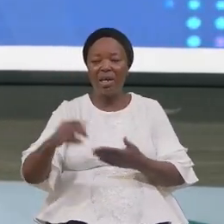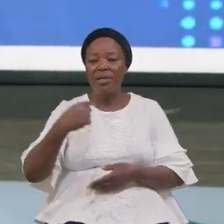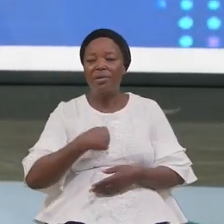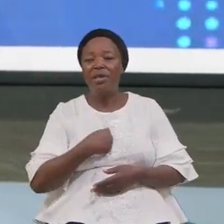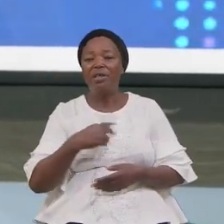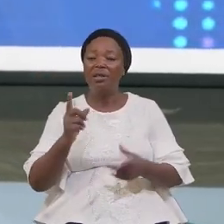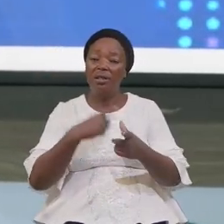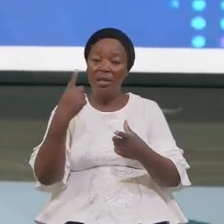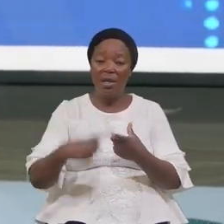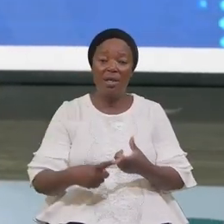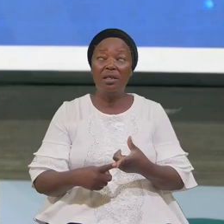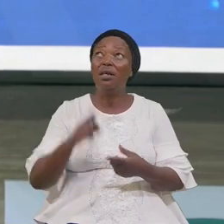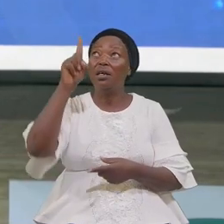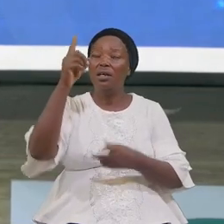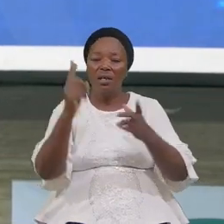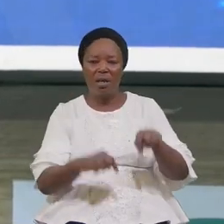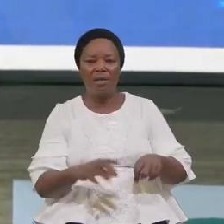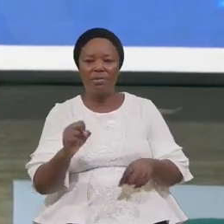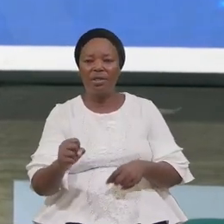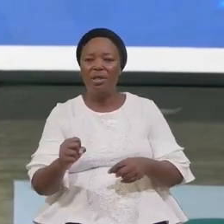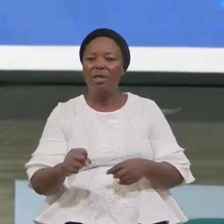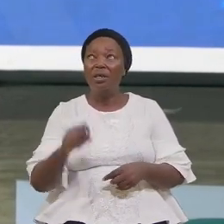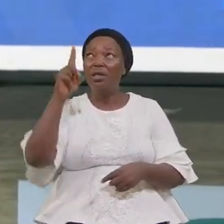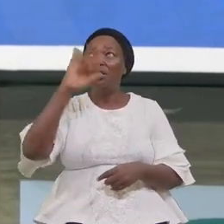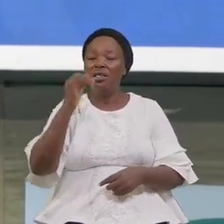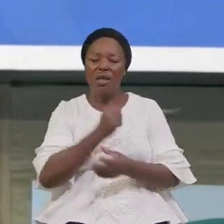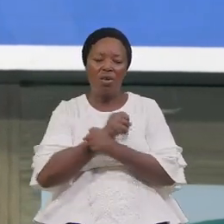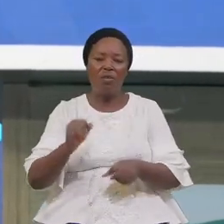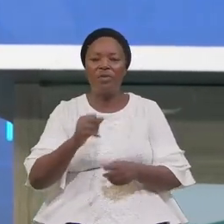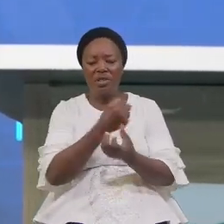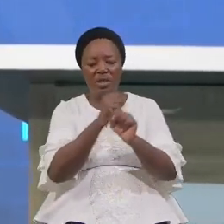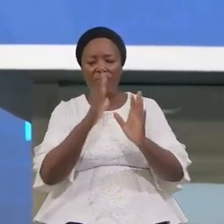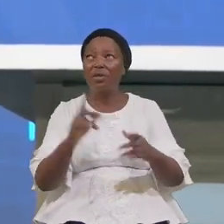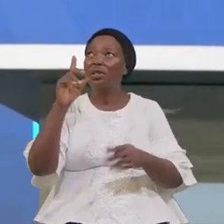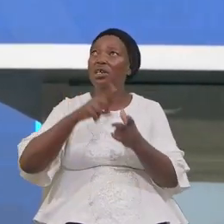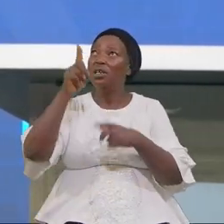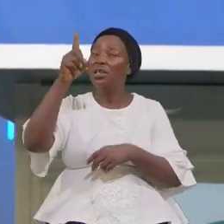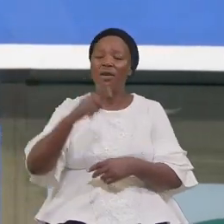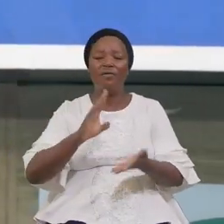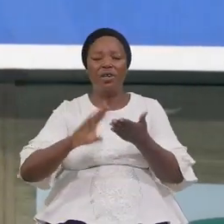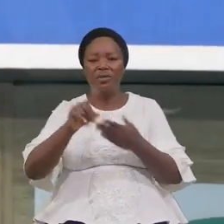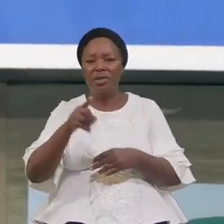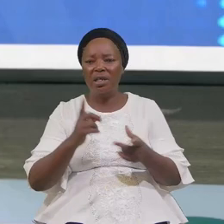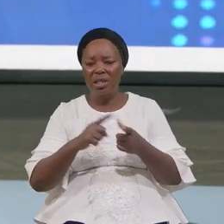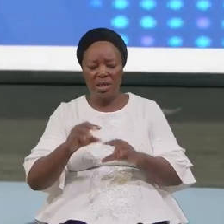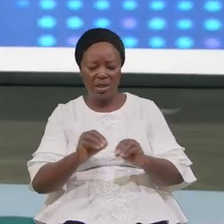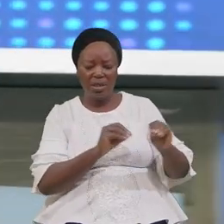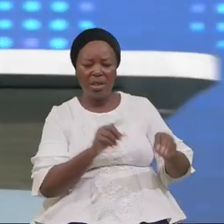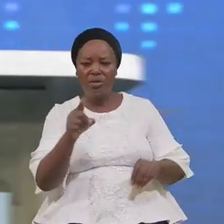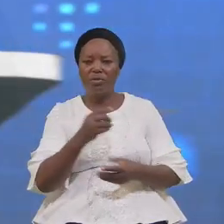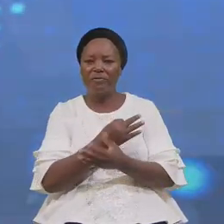Then he comes, he's a loving Savior. He forgives you. He sets you free.